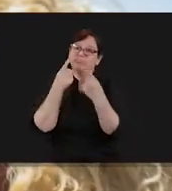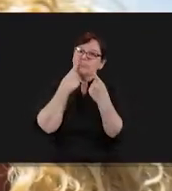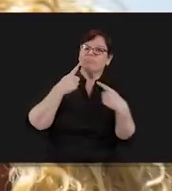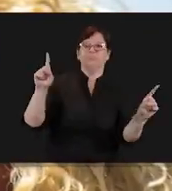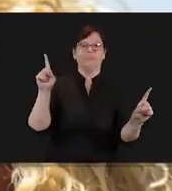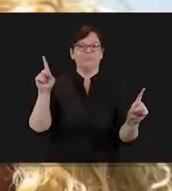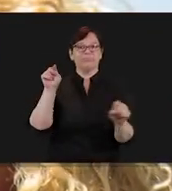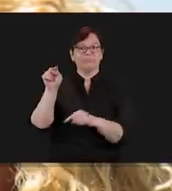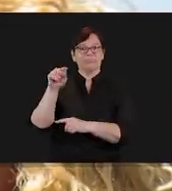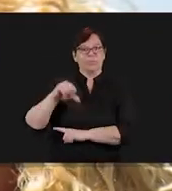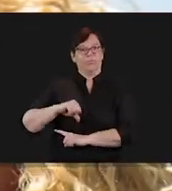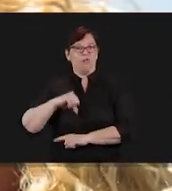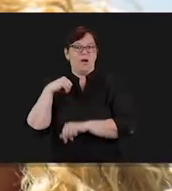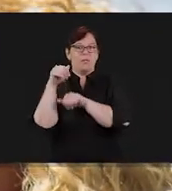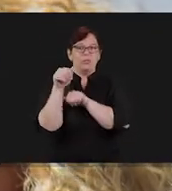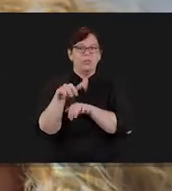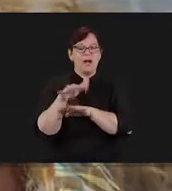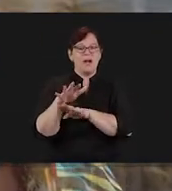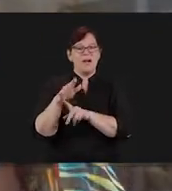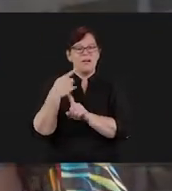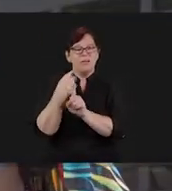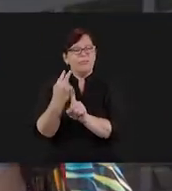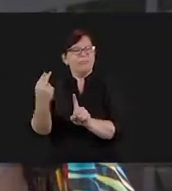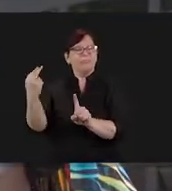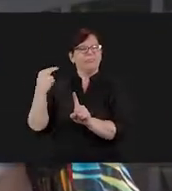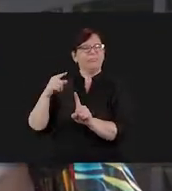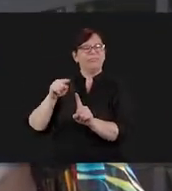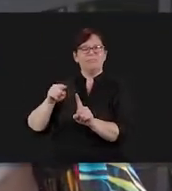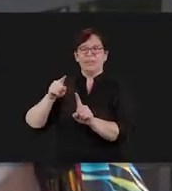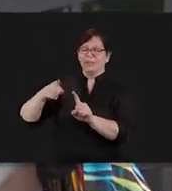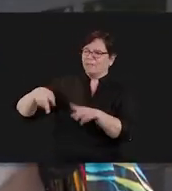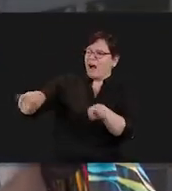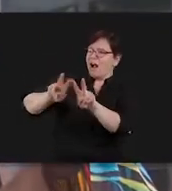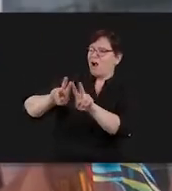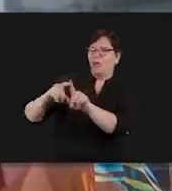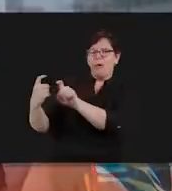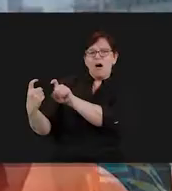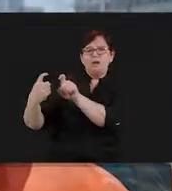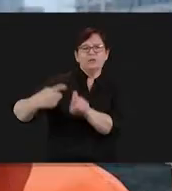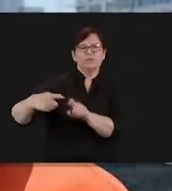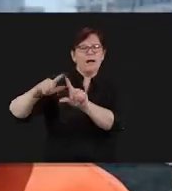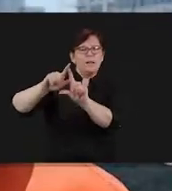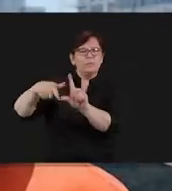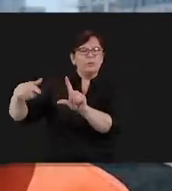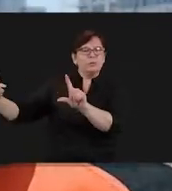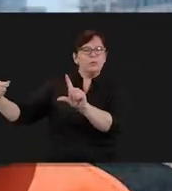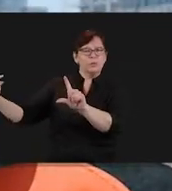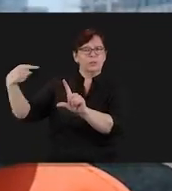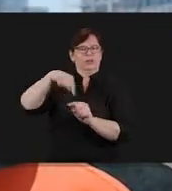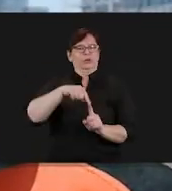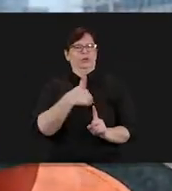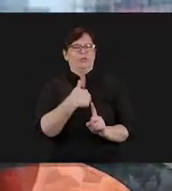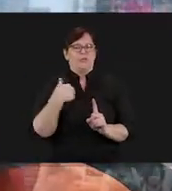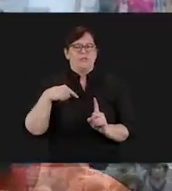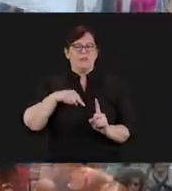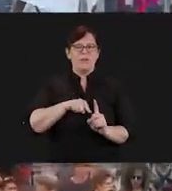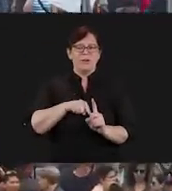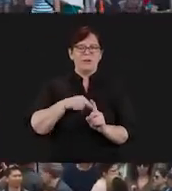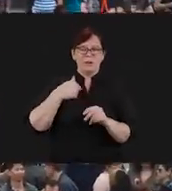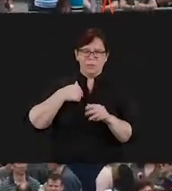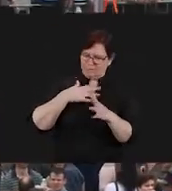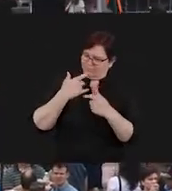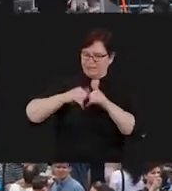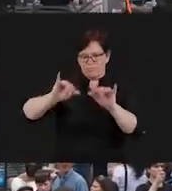the valued contributions of 2S LGBTQ plus individuals in our city, we're also reminded of the work that we have left to do